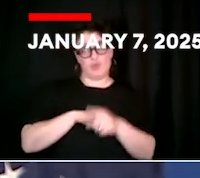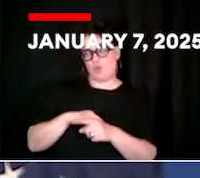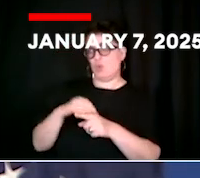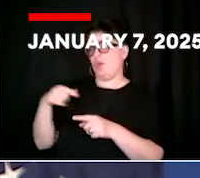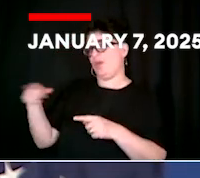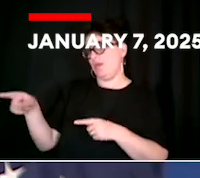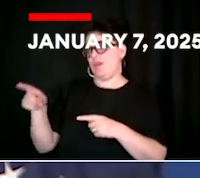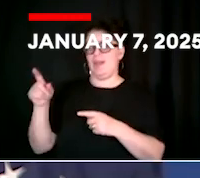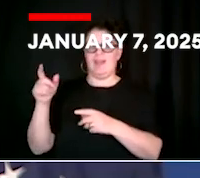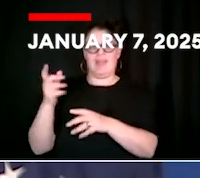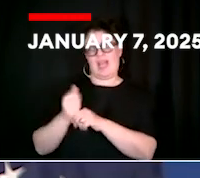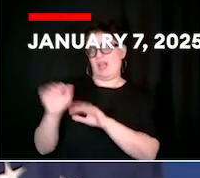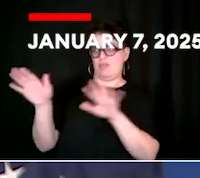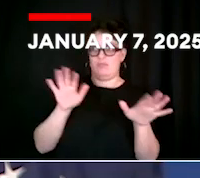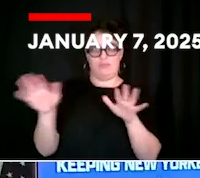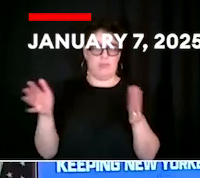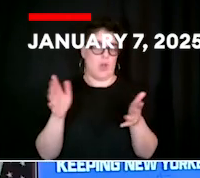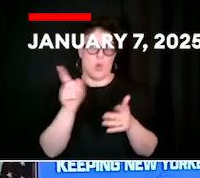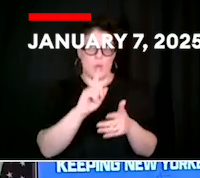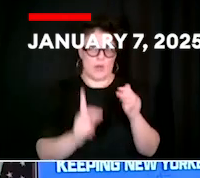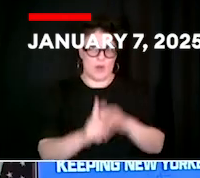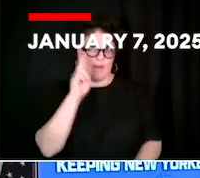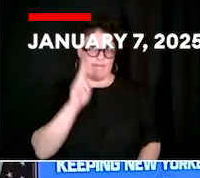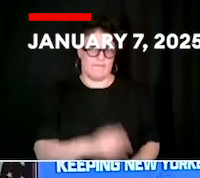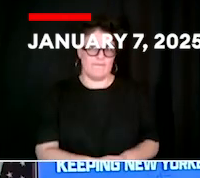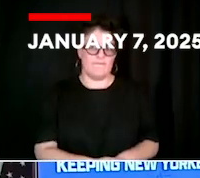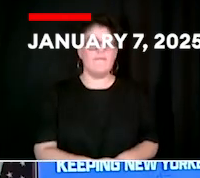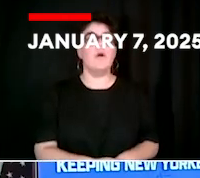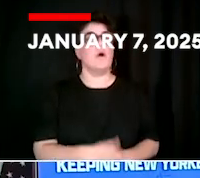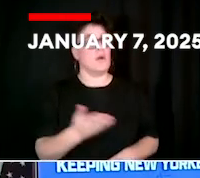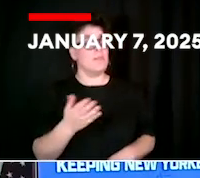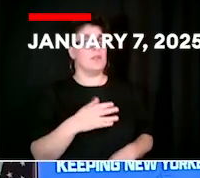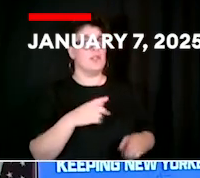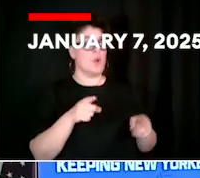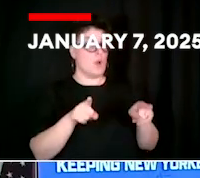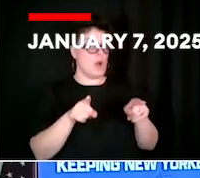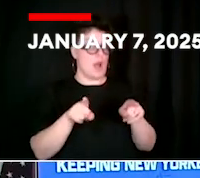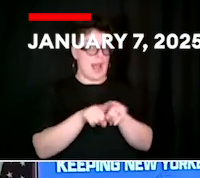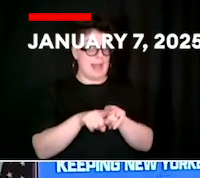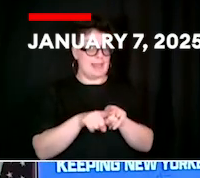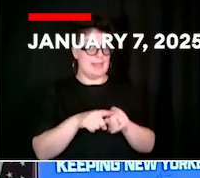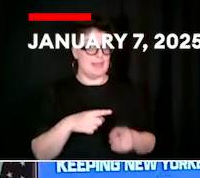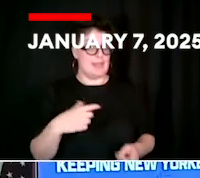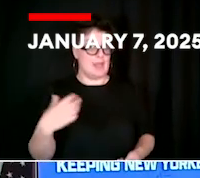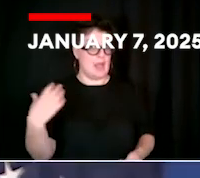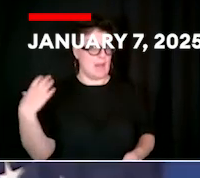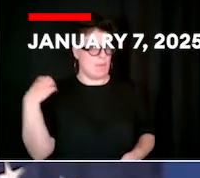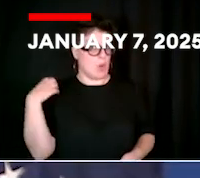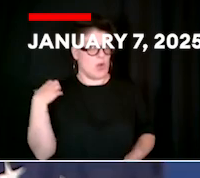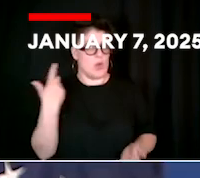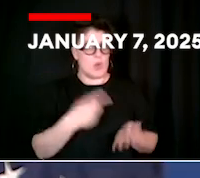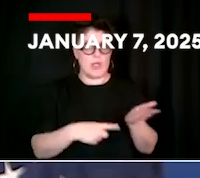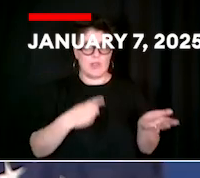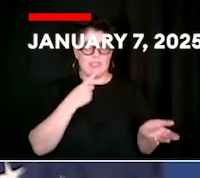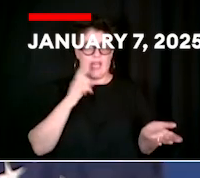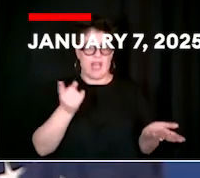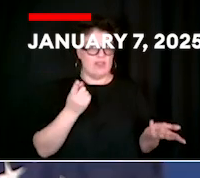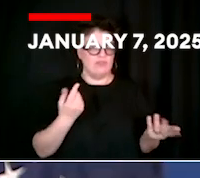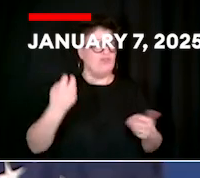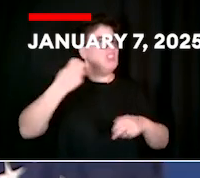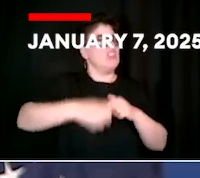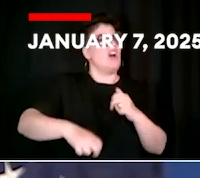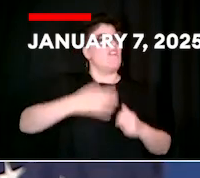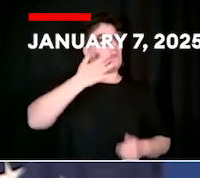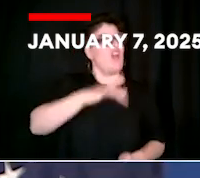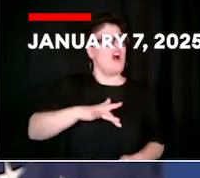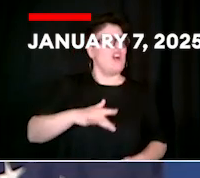employer, would you say then that tough luck, you're not getting the credit? No, we're not saying tough luck, and that's not the